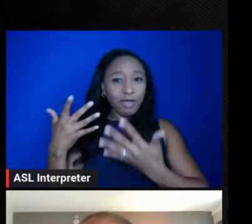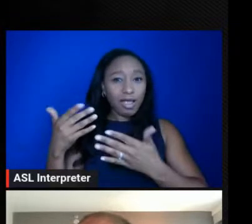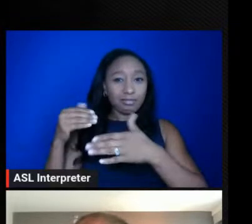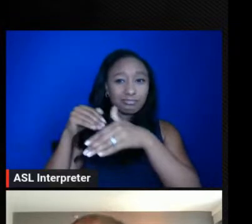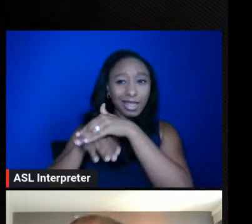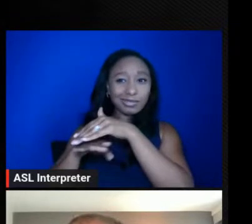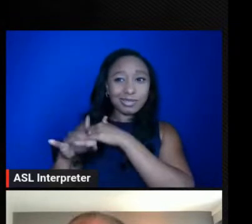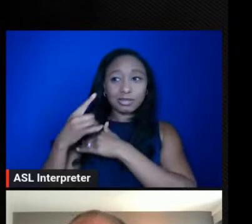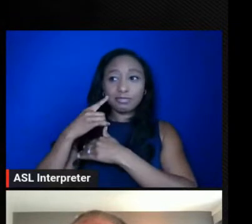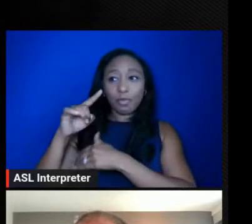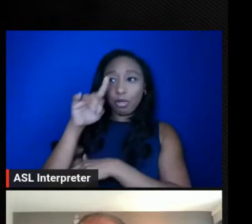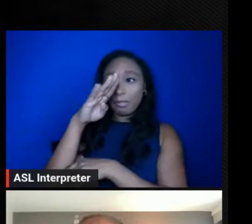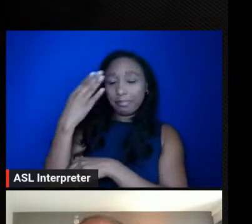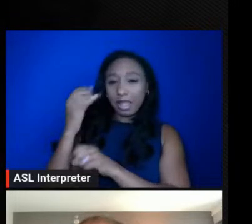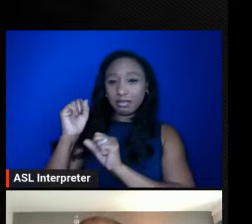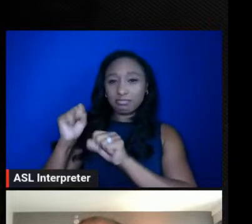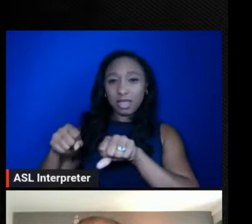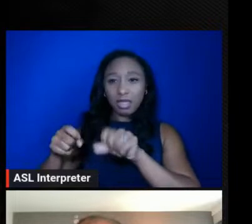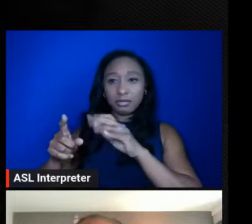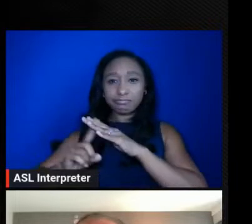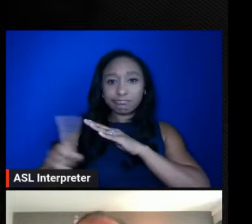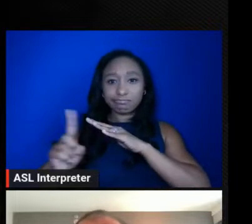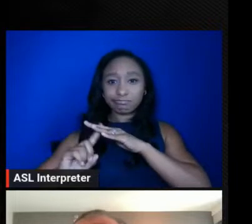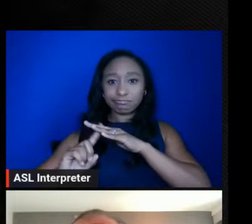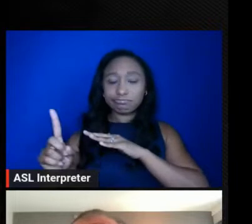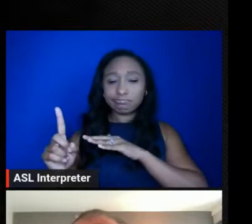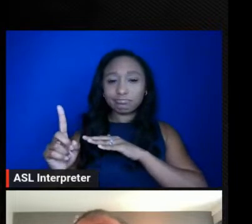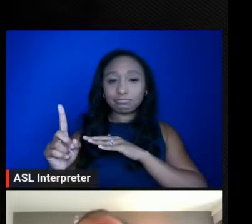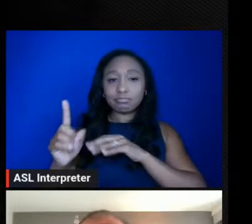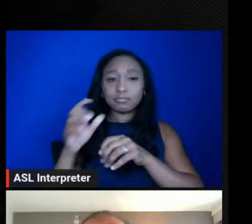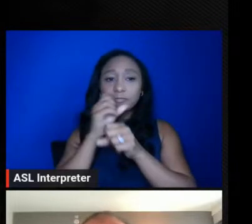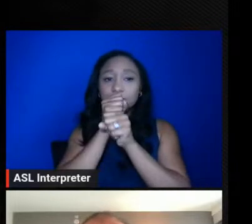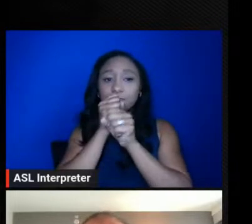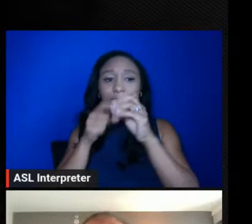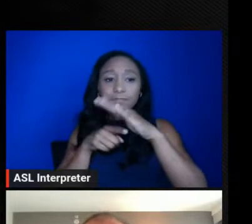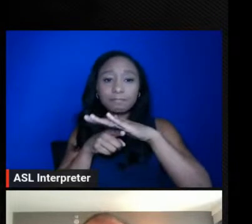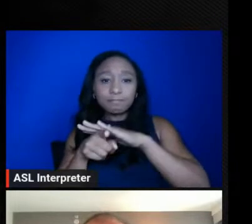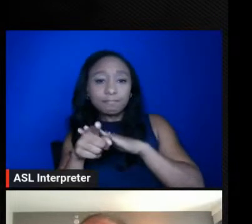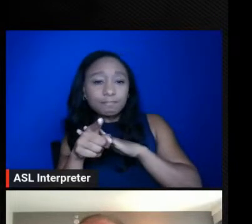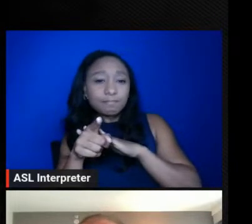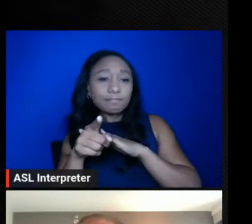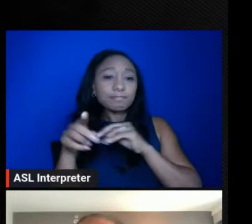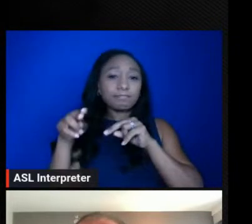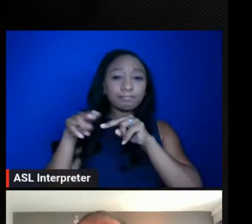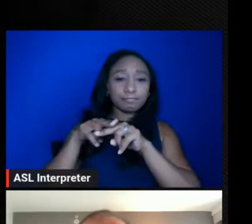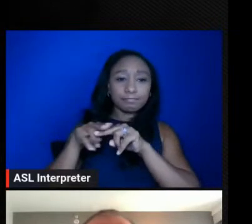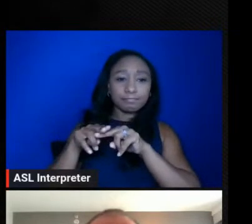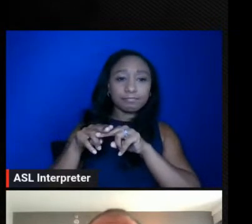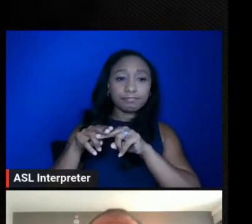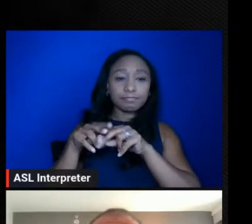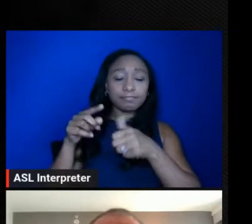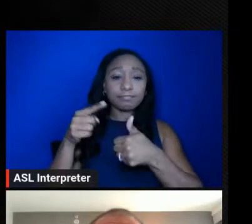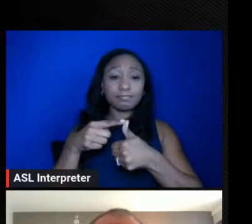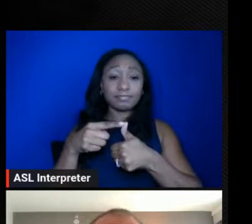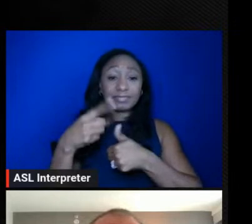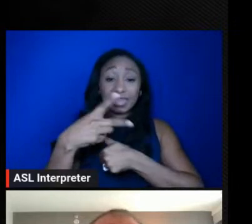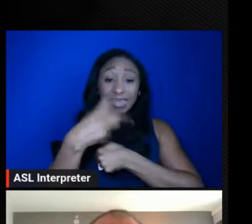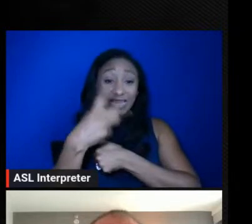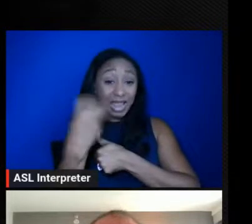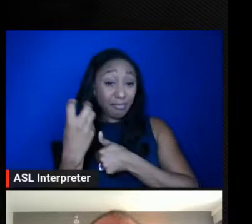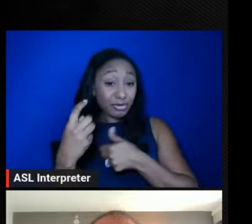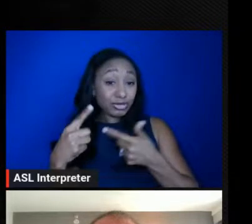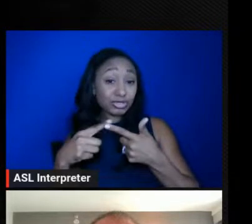On America's reverse Underground Railroad, the conductors were kidnappers and human traffickers motivated only by